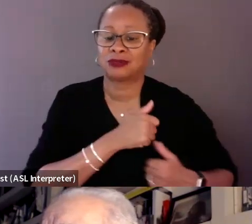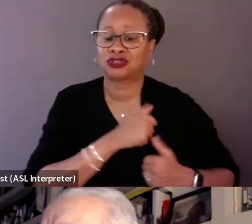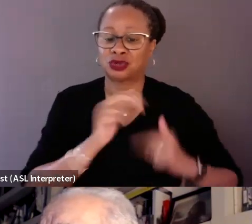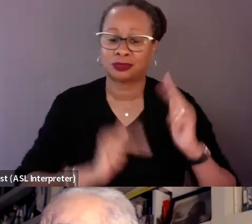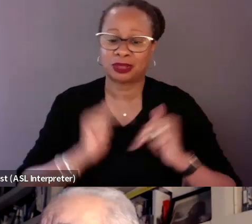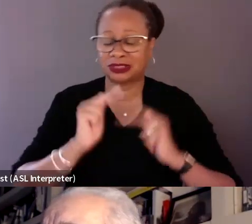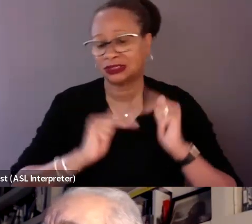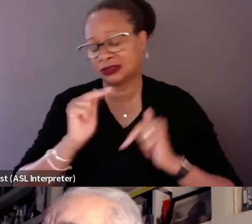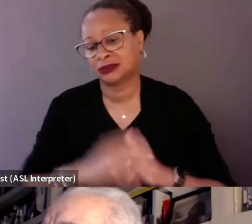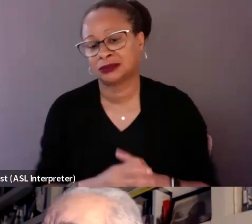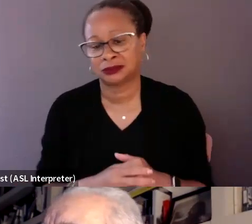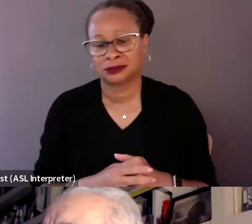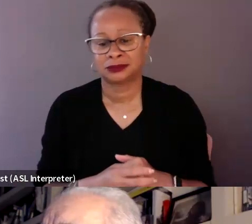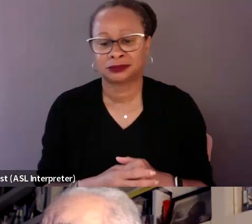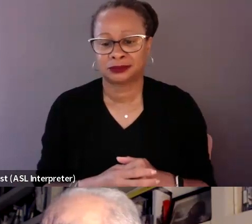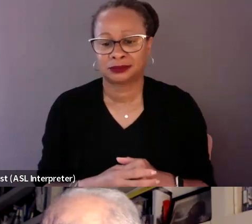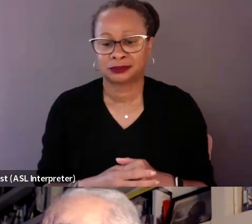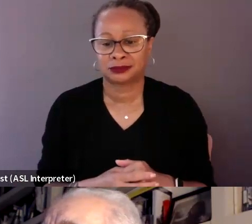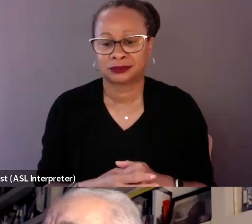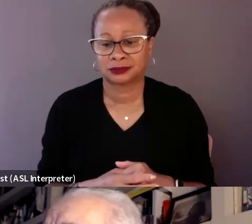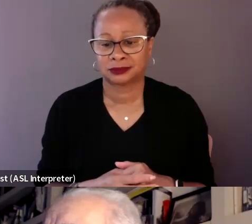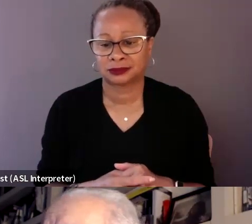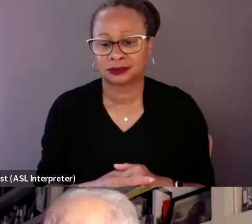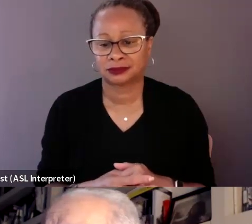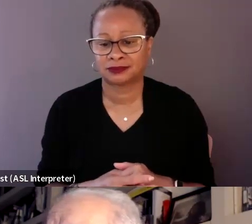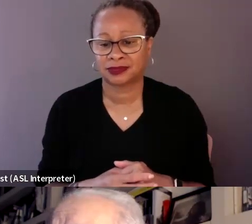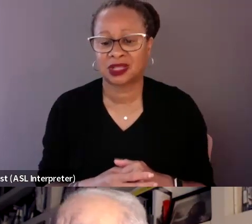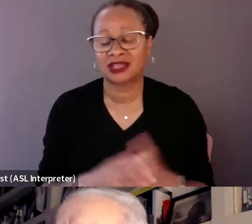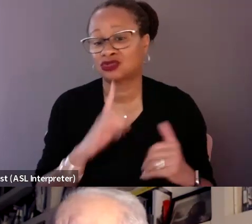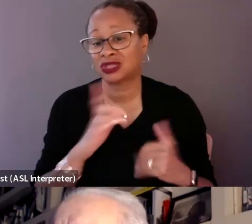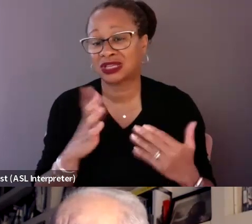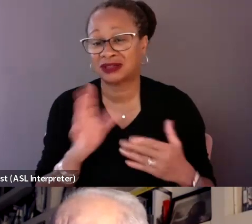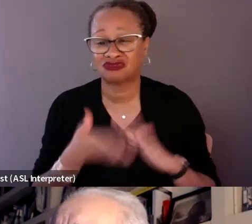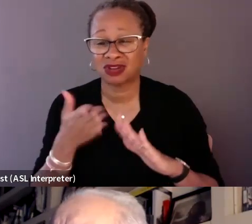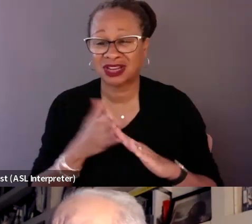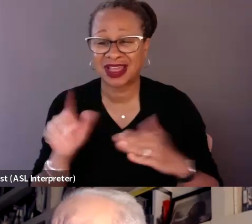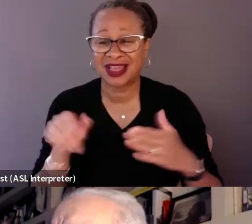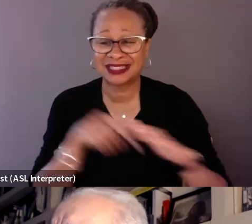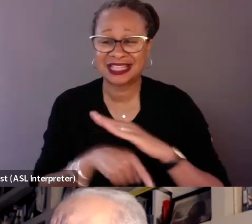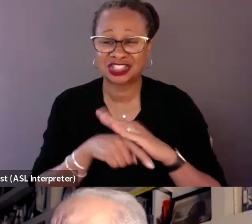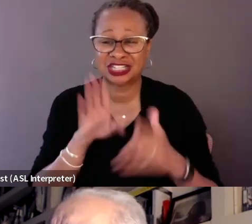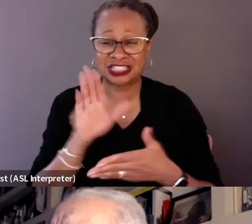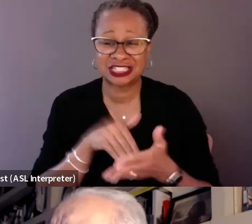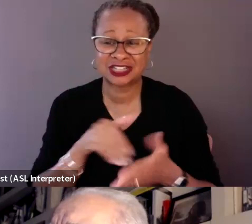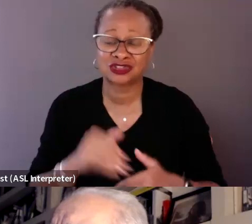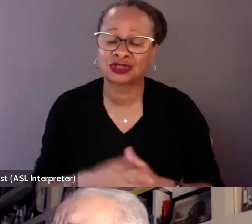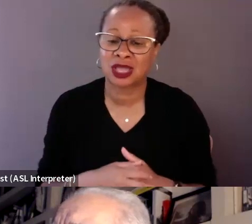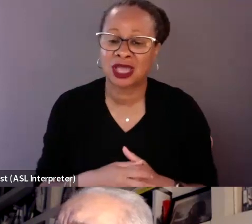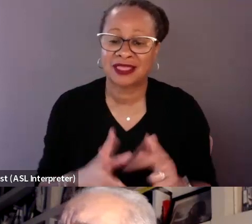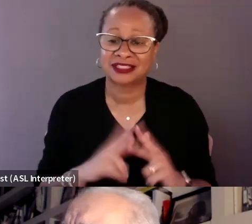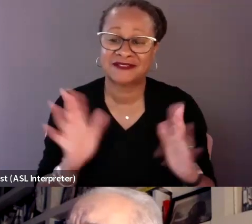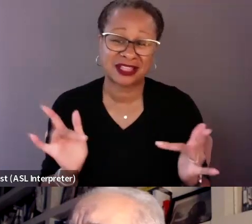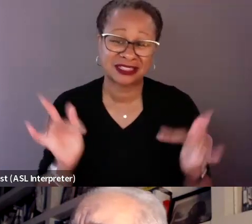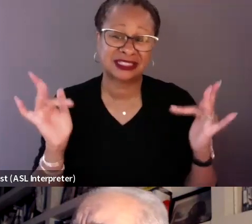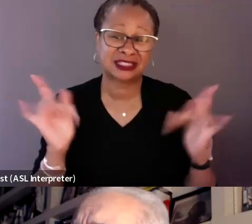was torture and assassination center. That's kind of really delicate, not